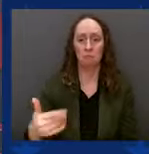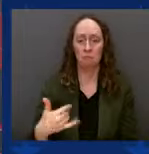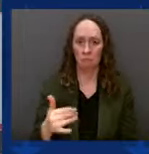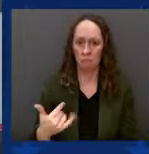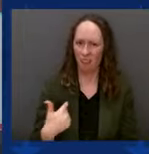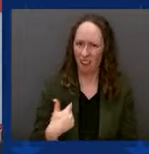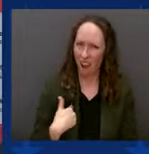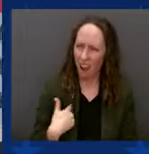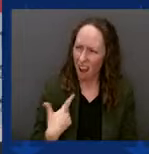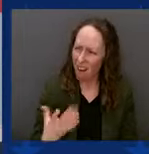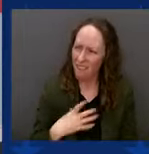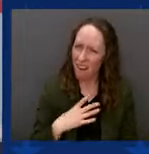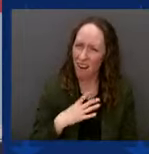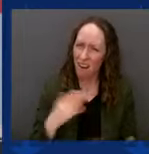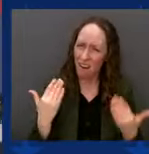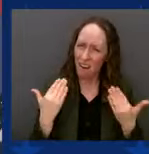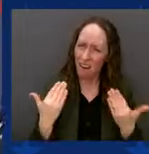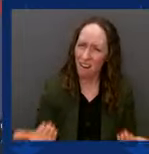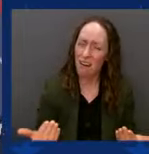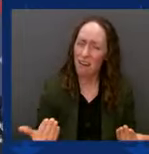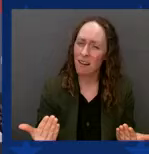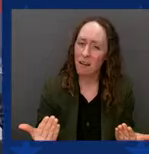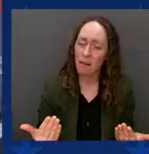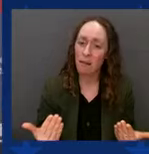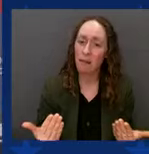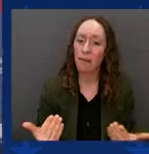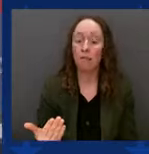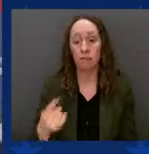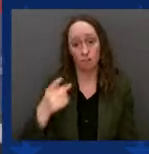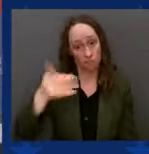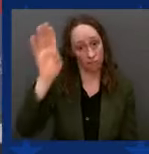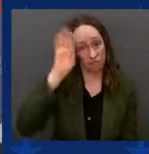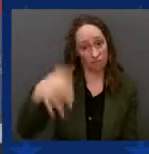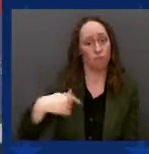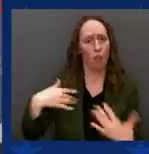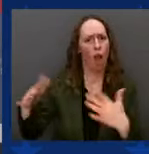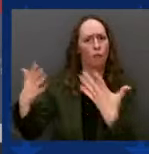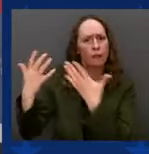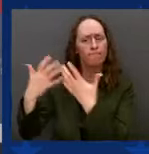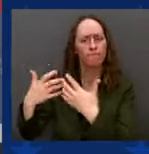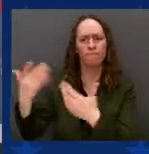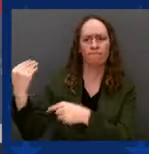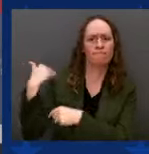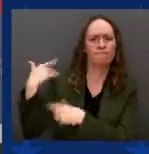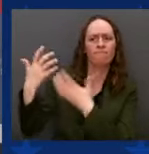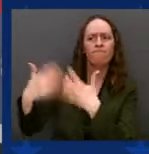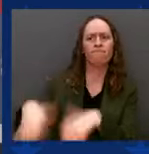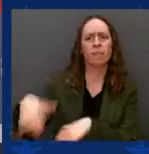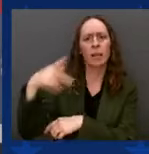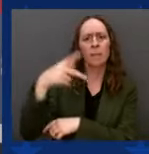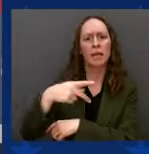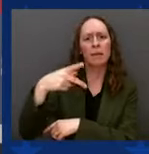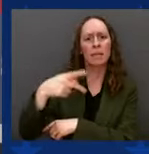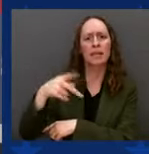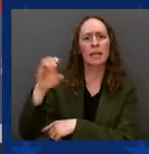program. We paid significant, I think it's $900 billion.